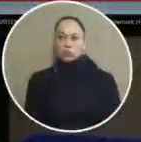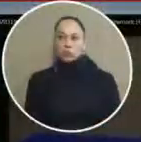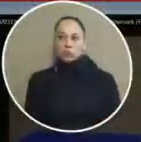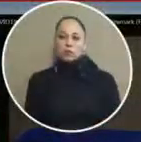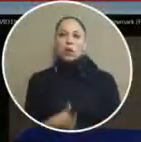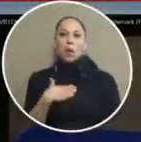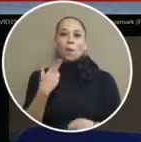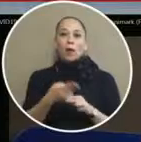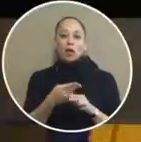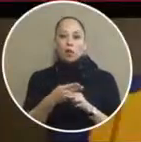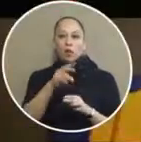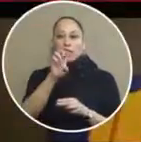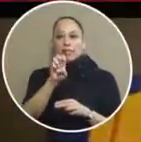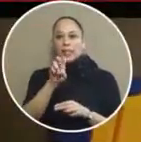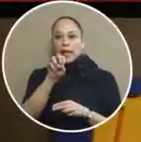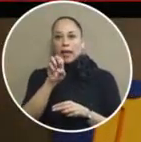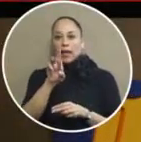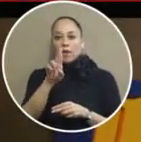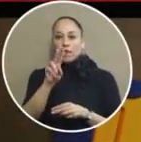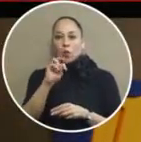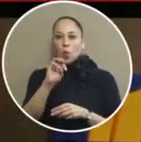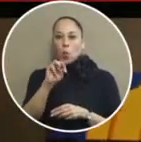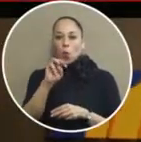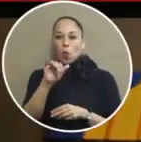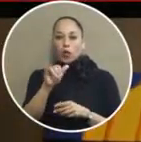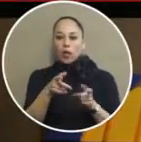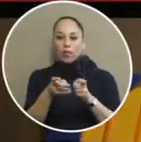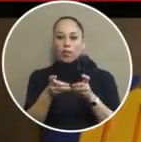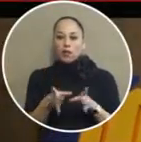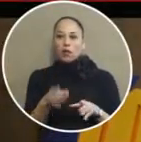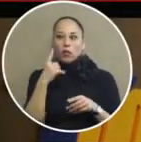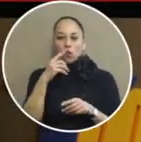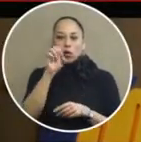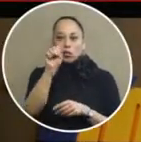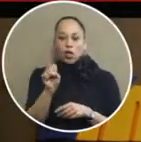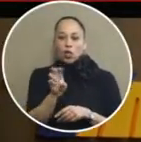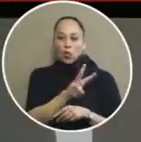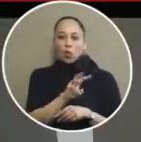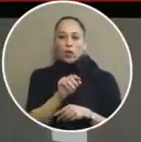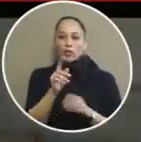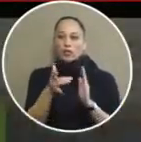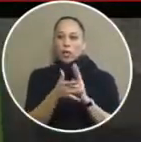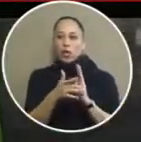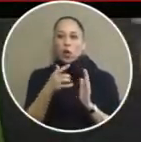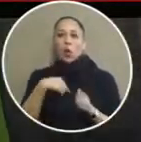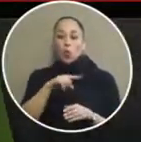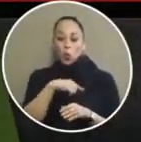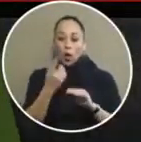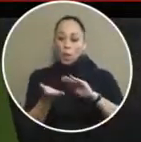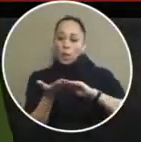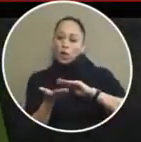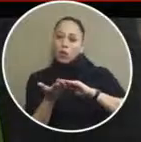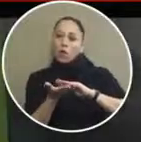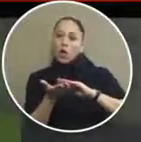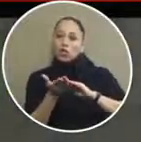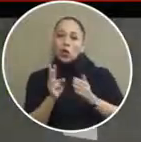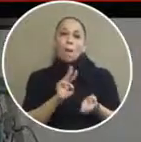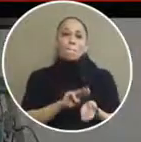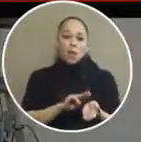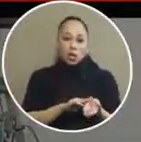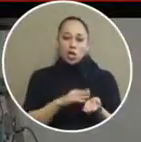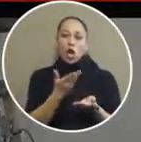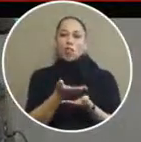Well, my name is Ever Moya, and I'm the Director of Operations for the Southwest for Technomark. We're a manufacturer of